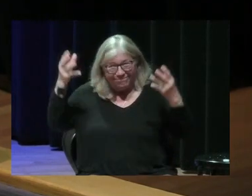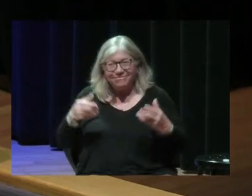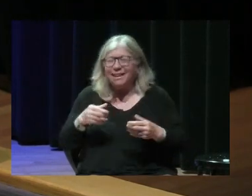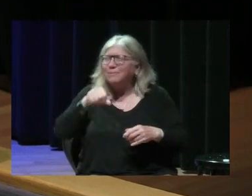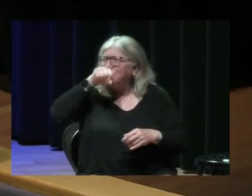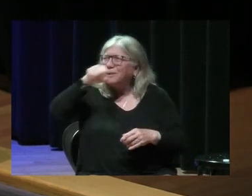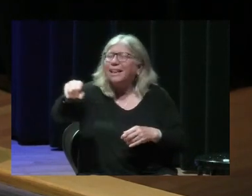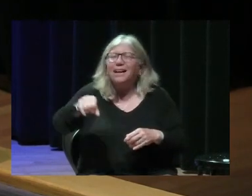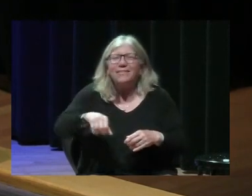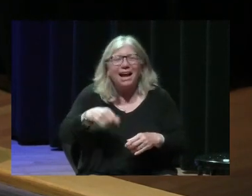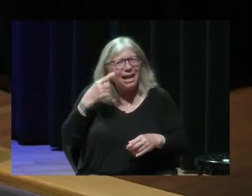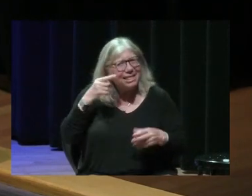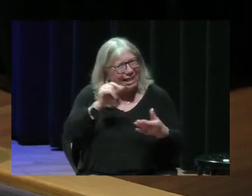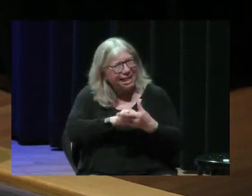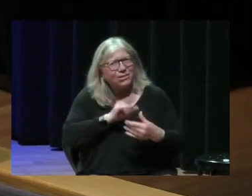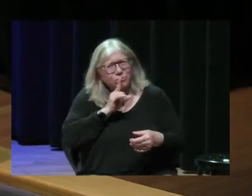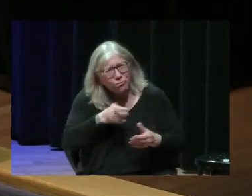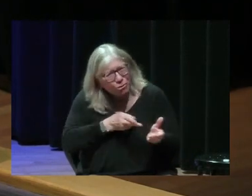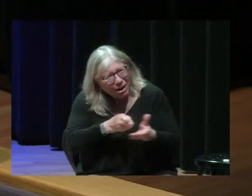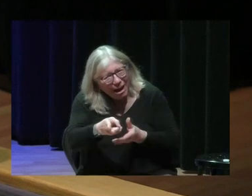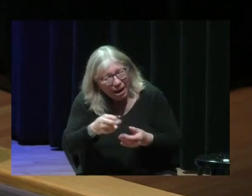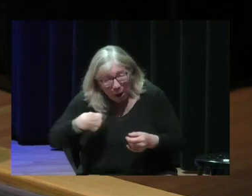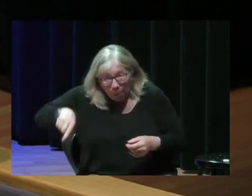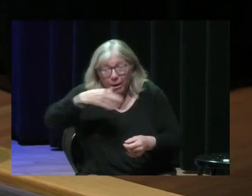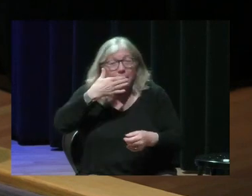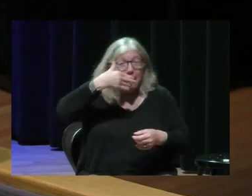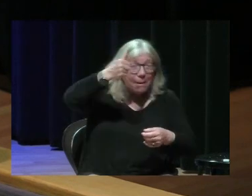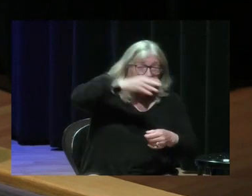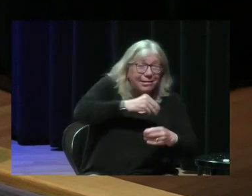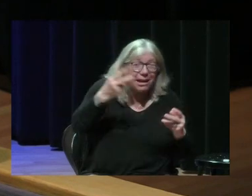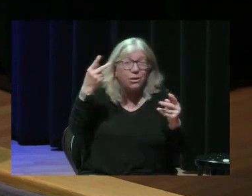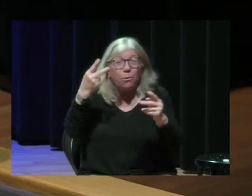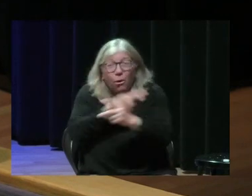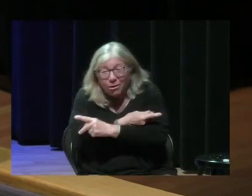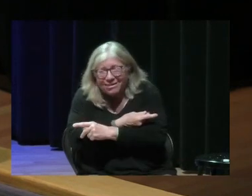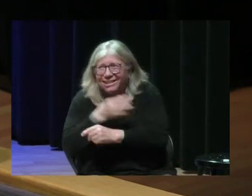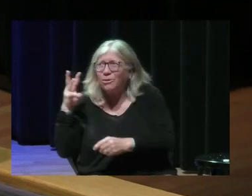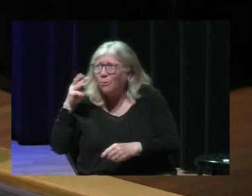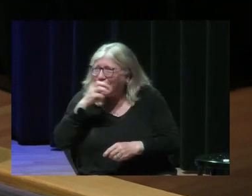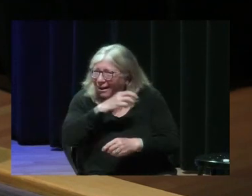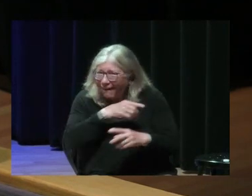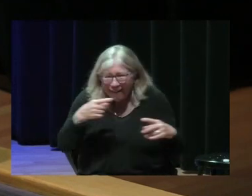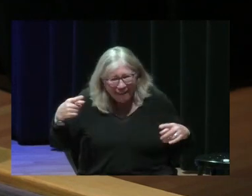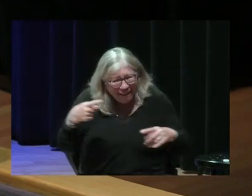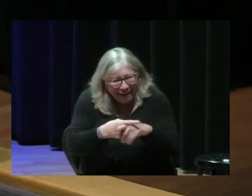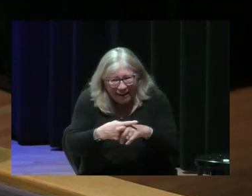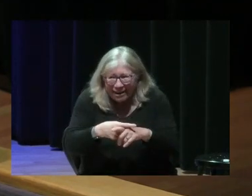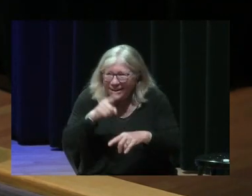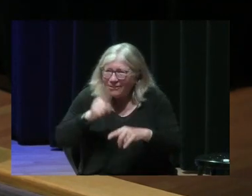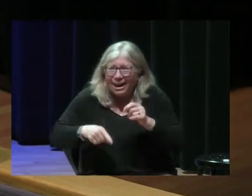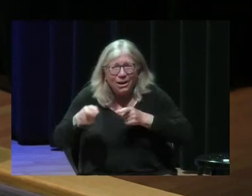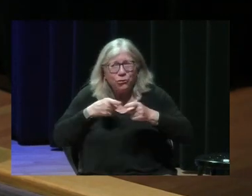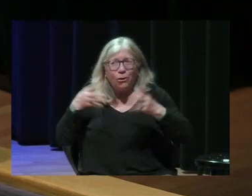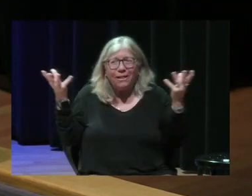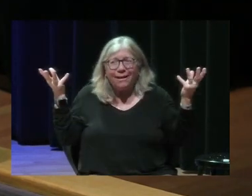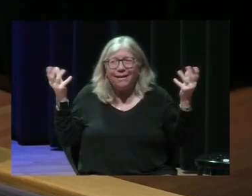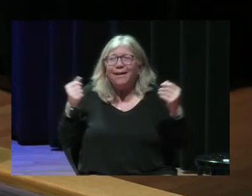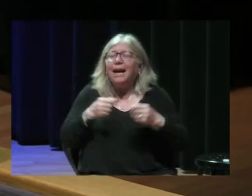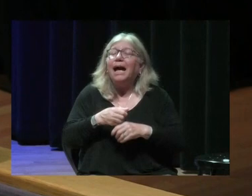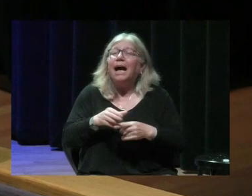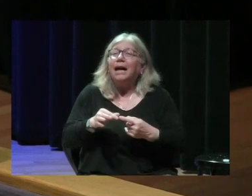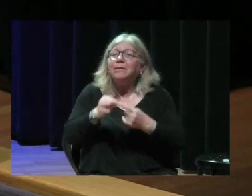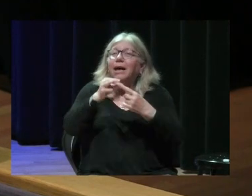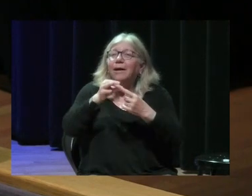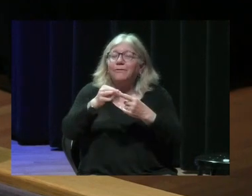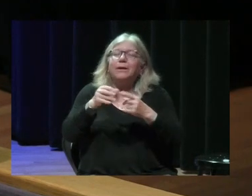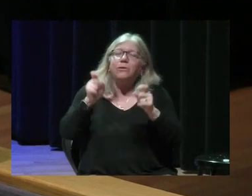just love that because I just think it's true. We're the best and the worst. It's weird. You know, like it's just not a lot you can do about it. Except for